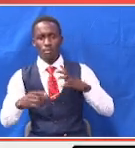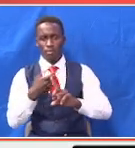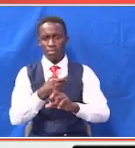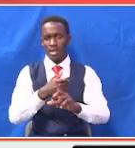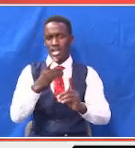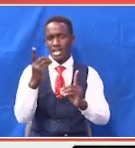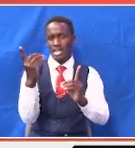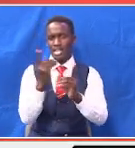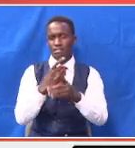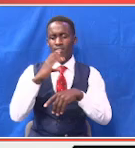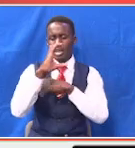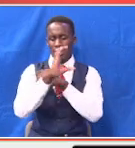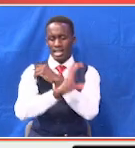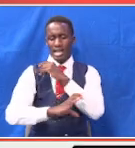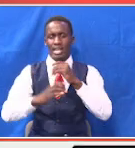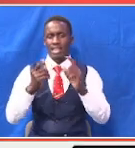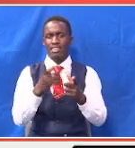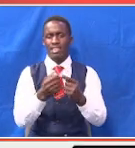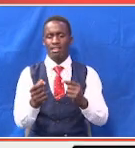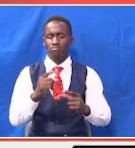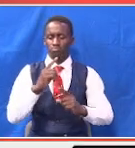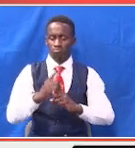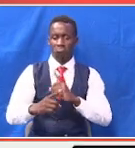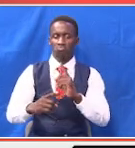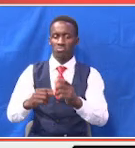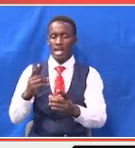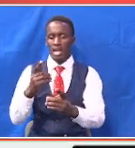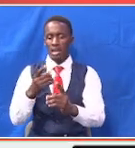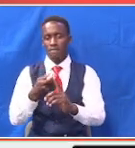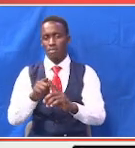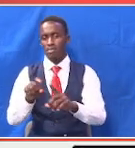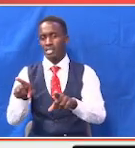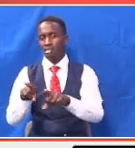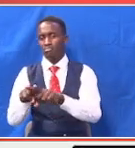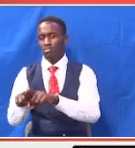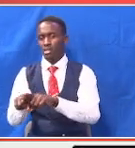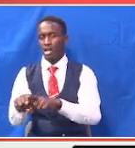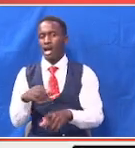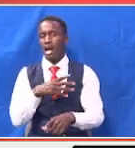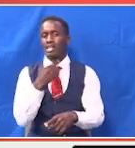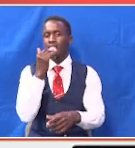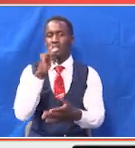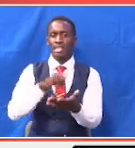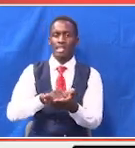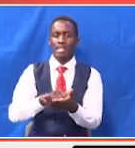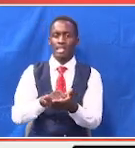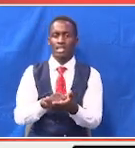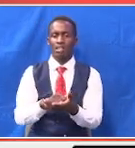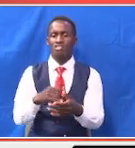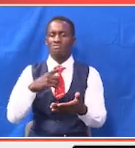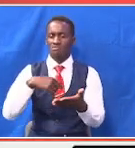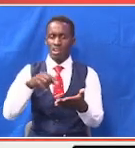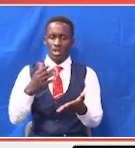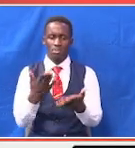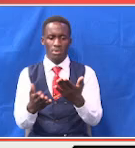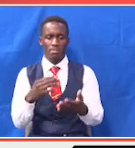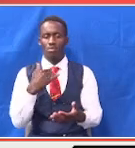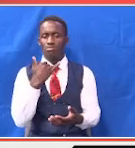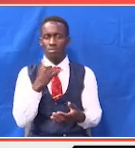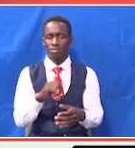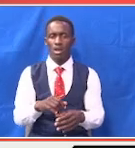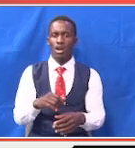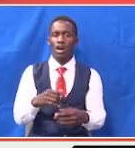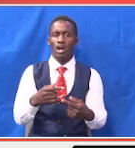state and then walk away with it and claim that, you know, it was kind of right or anything, or in